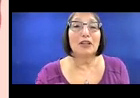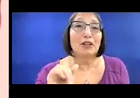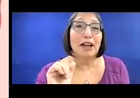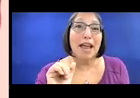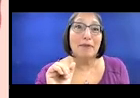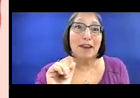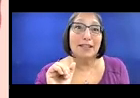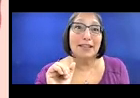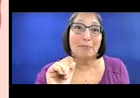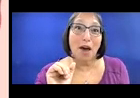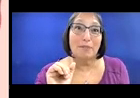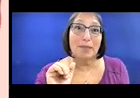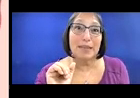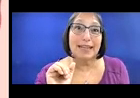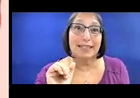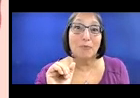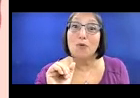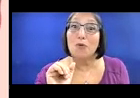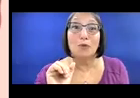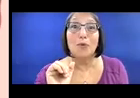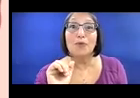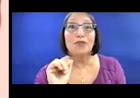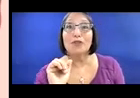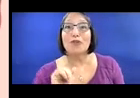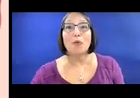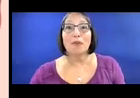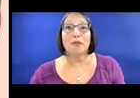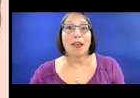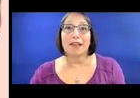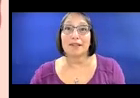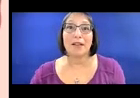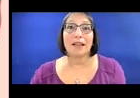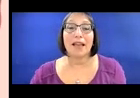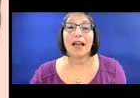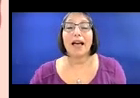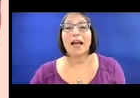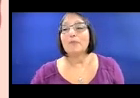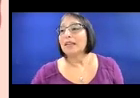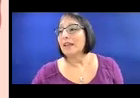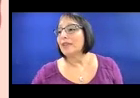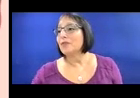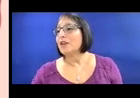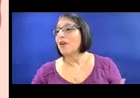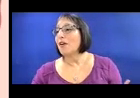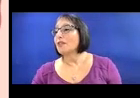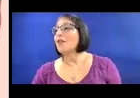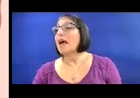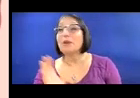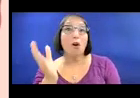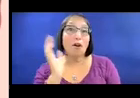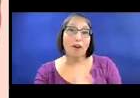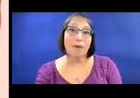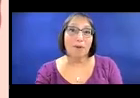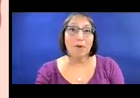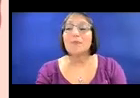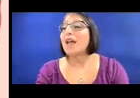the little unhappy faces at the bottom. It's because some cool tools just don't work for ASL, because we are also, yeah, Miro,